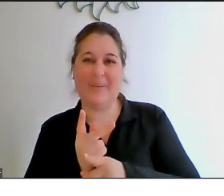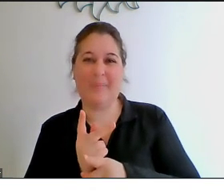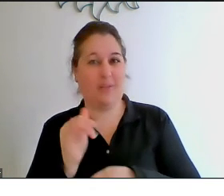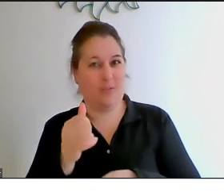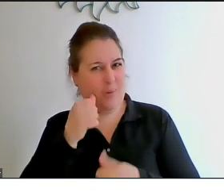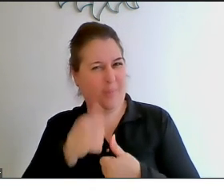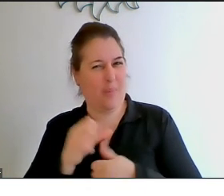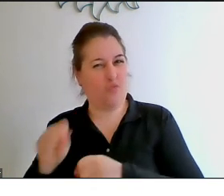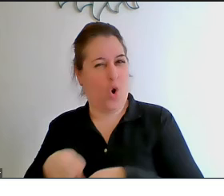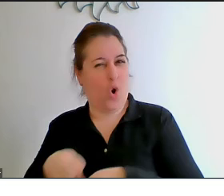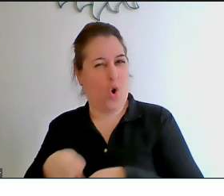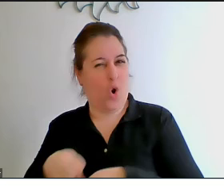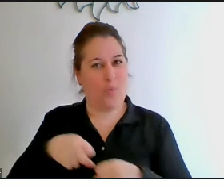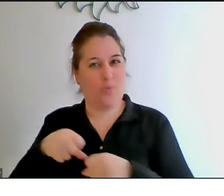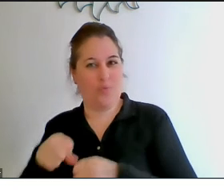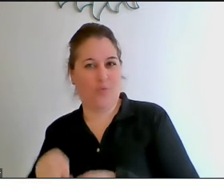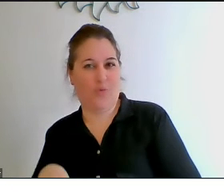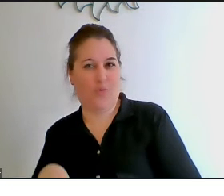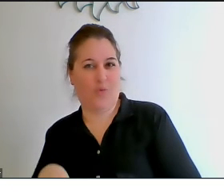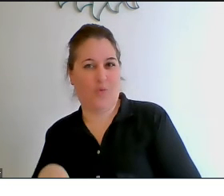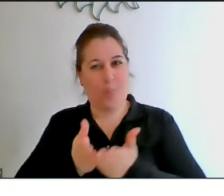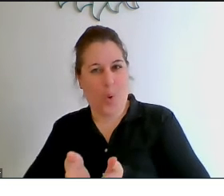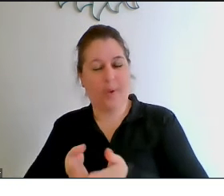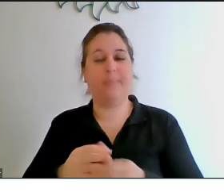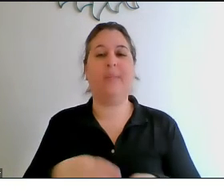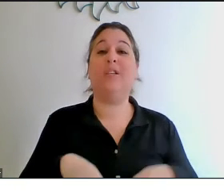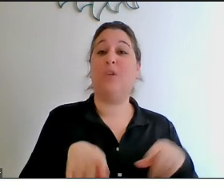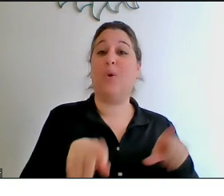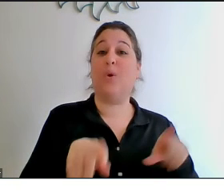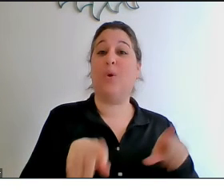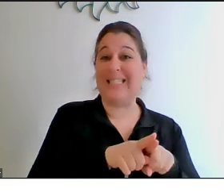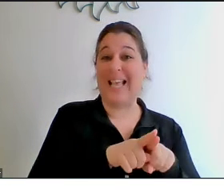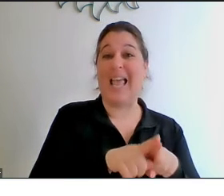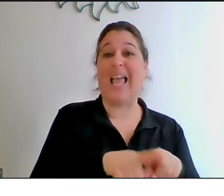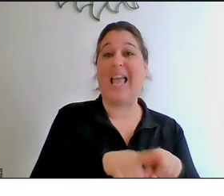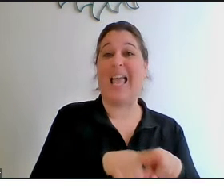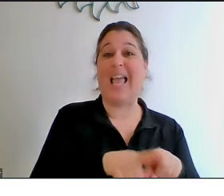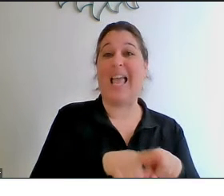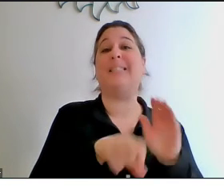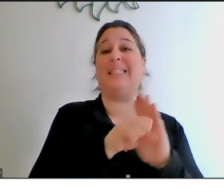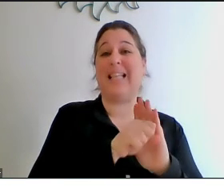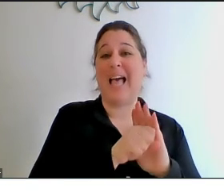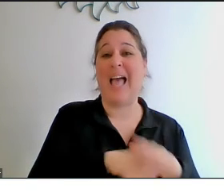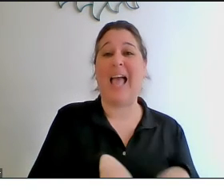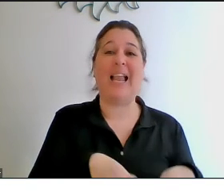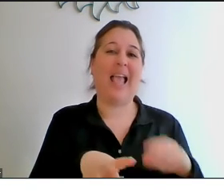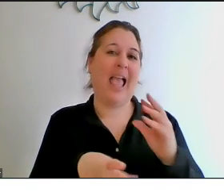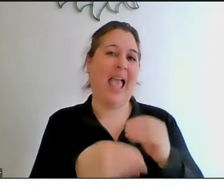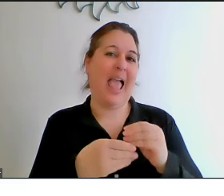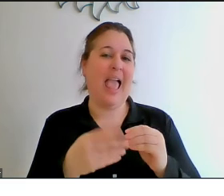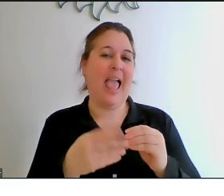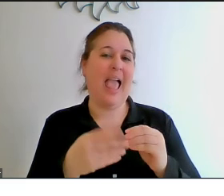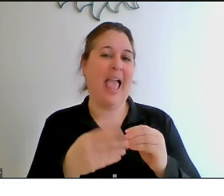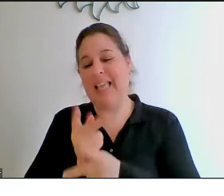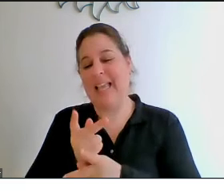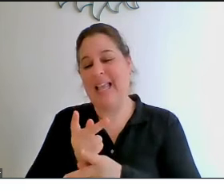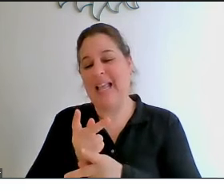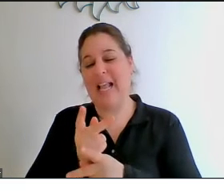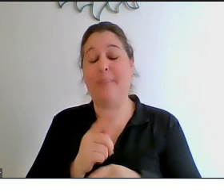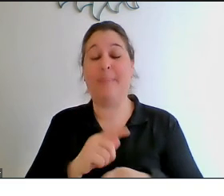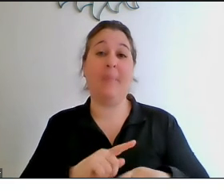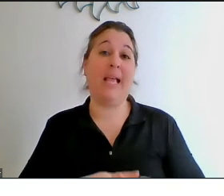like row, row, row your boat. So same sign, add and keep. Different sign,